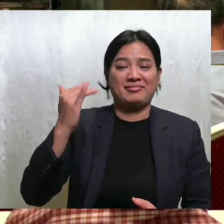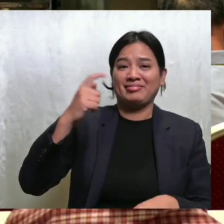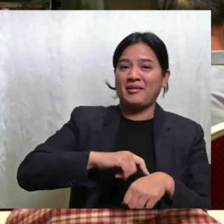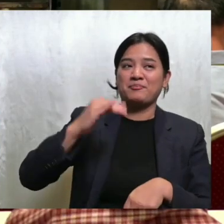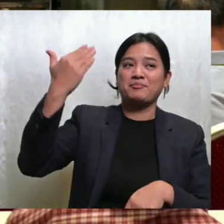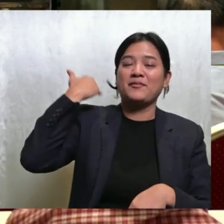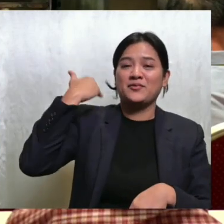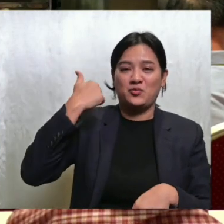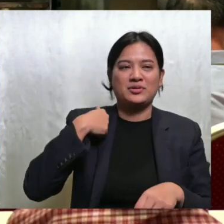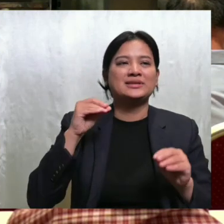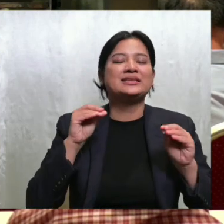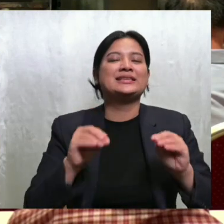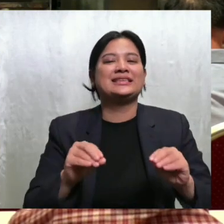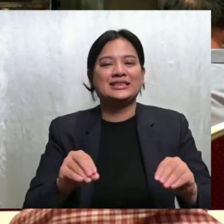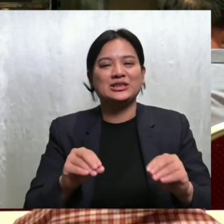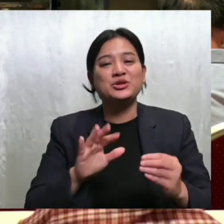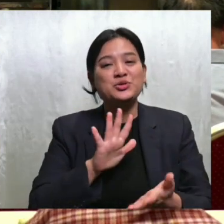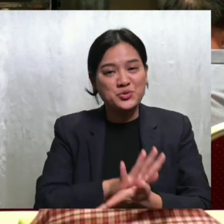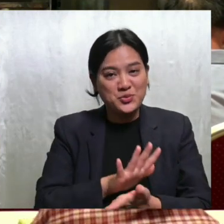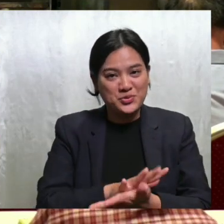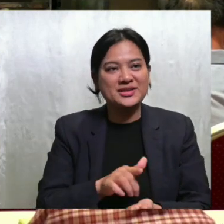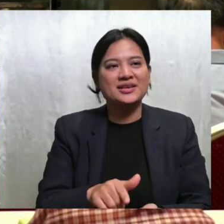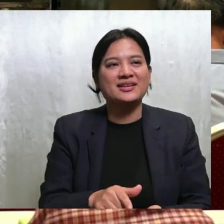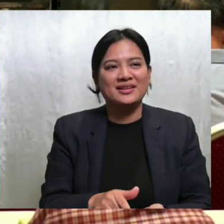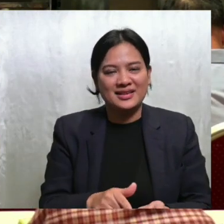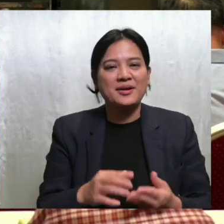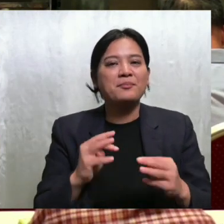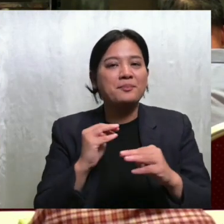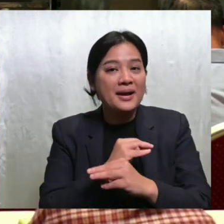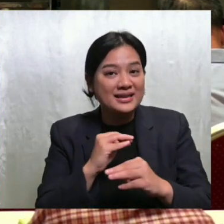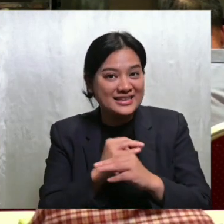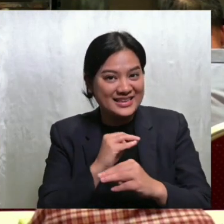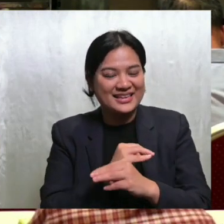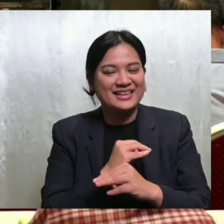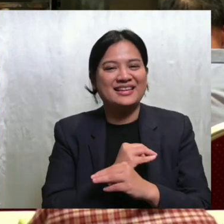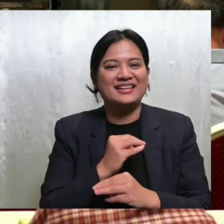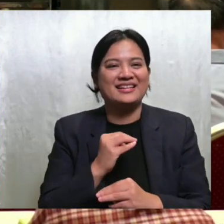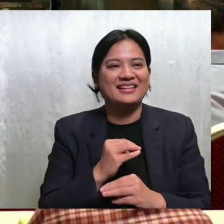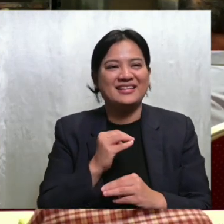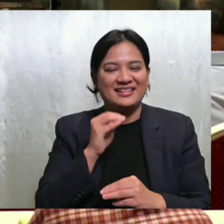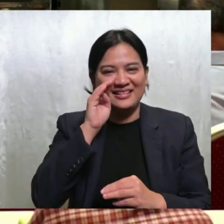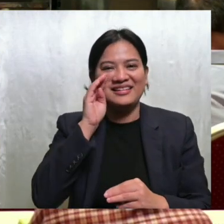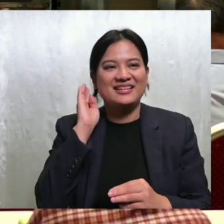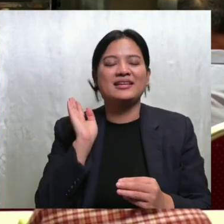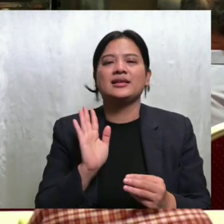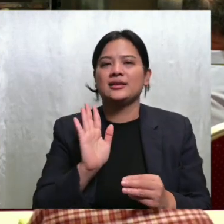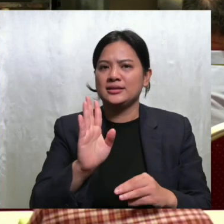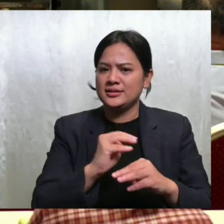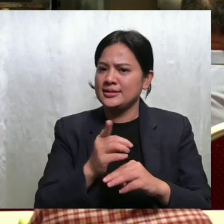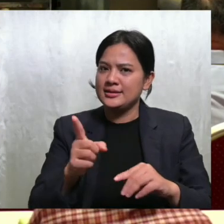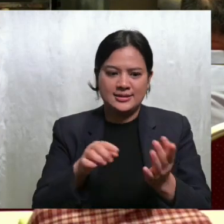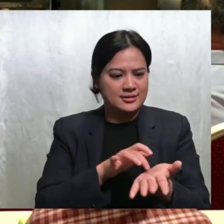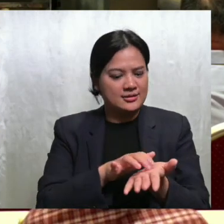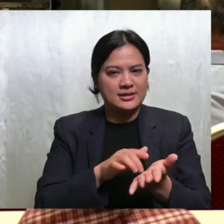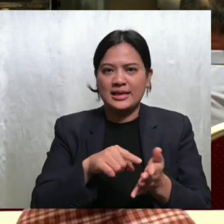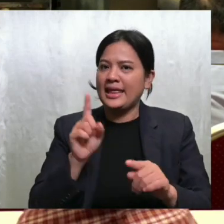were like controversial, right? And we had to work through every step to show how we got to the result. And I would imagine similar approaches